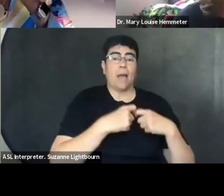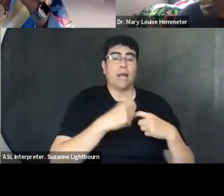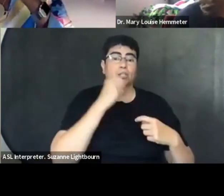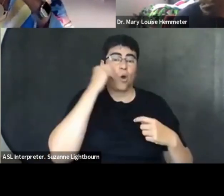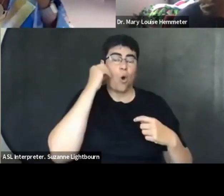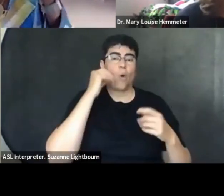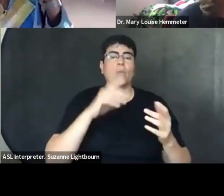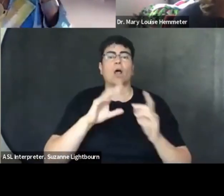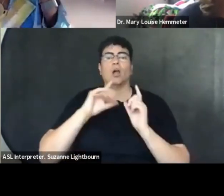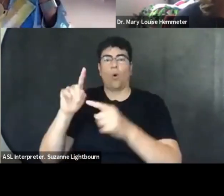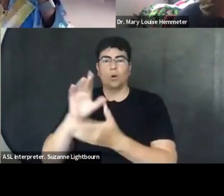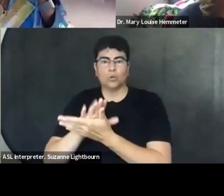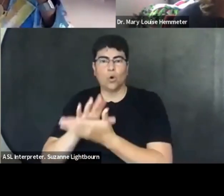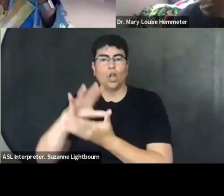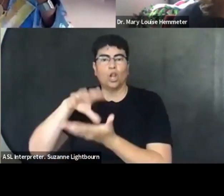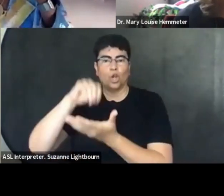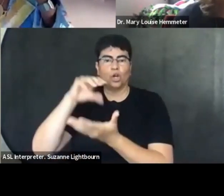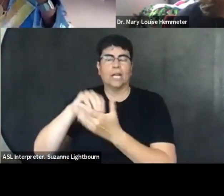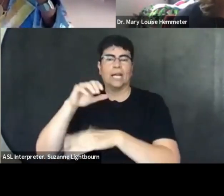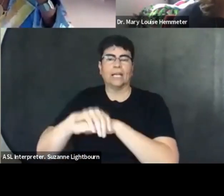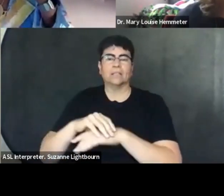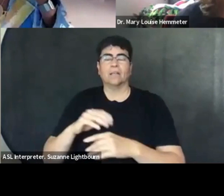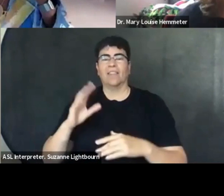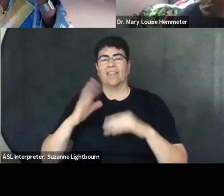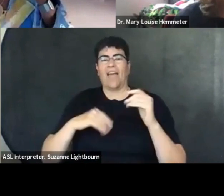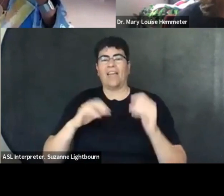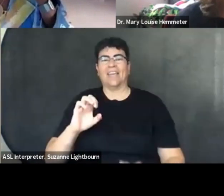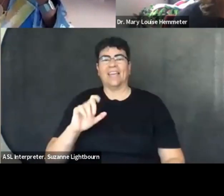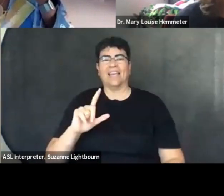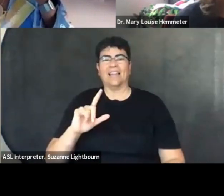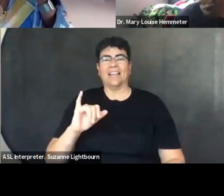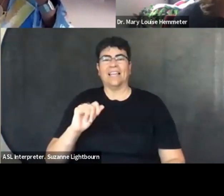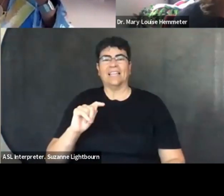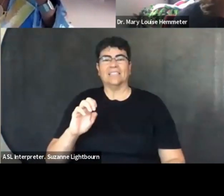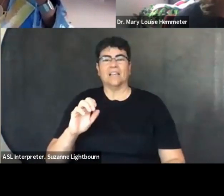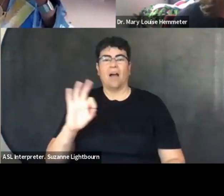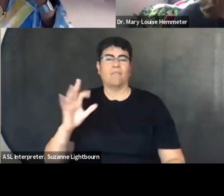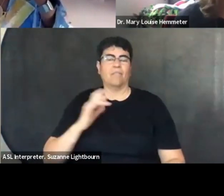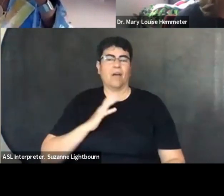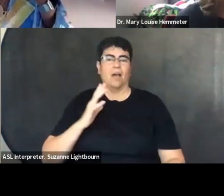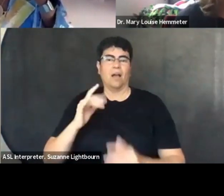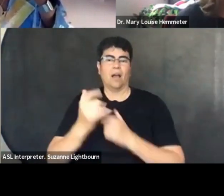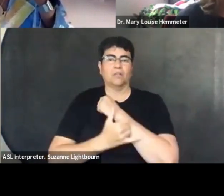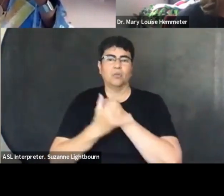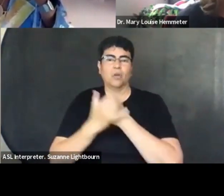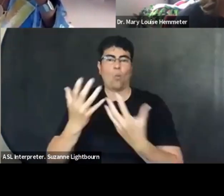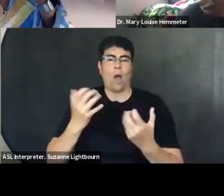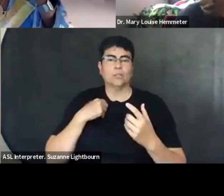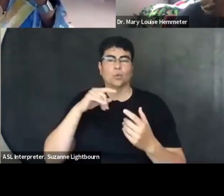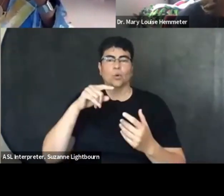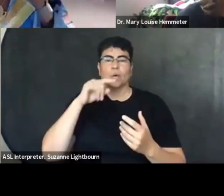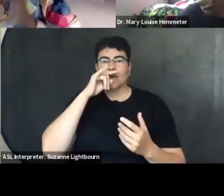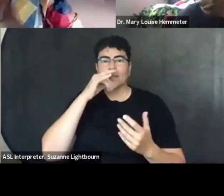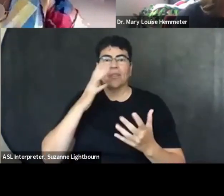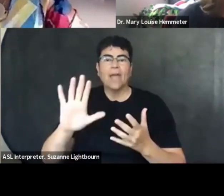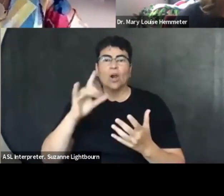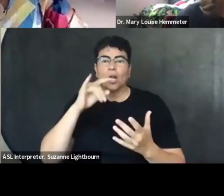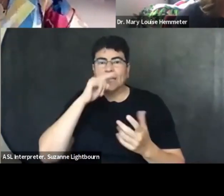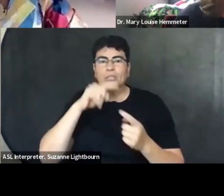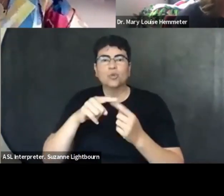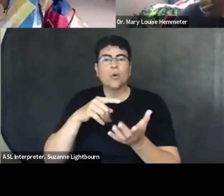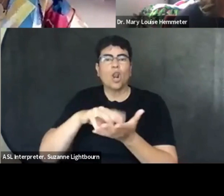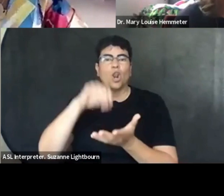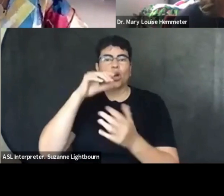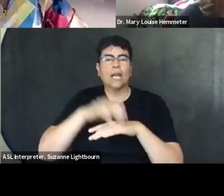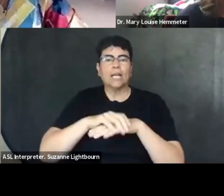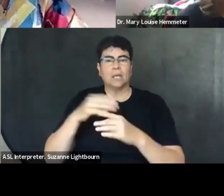versus the elite of the country who want their children to learn Spanish, and how they pay extra to have their kids